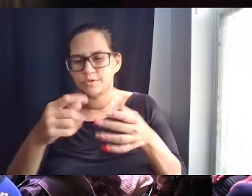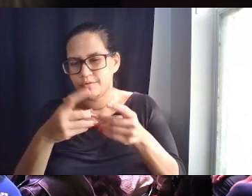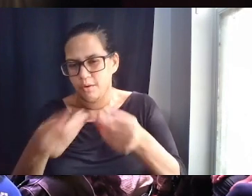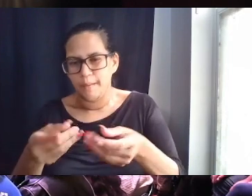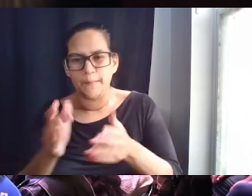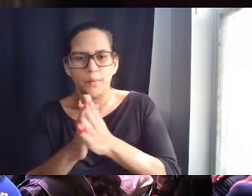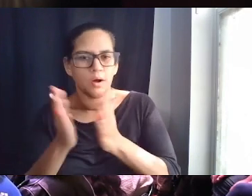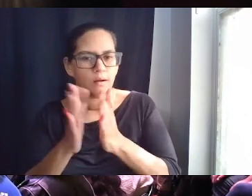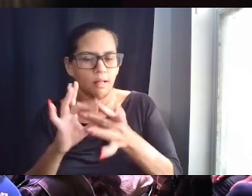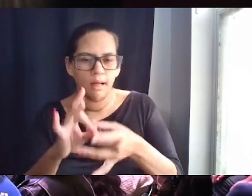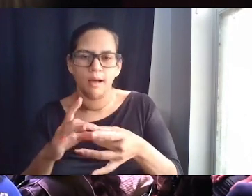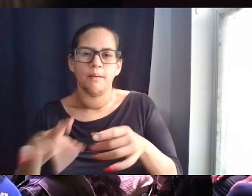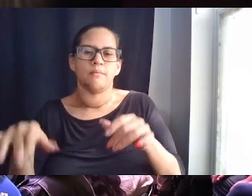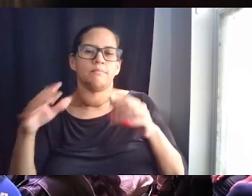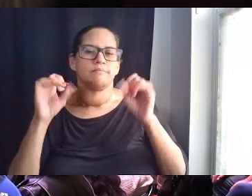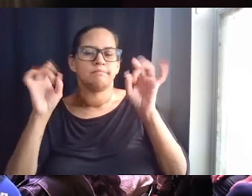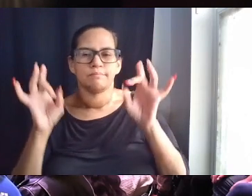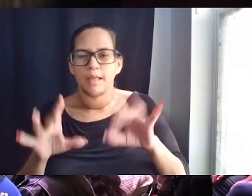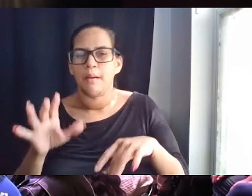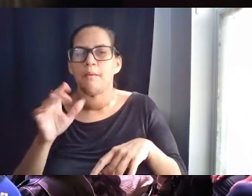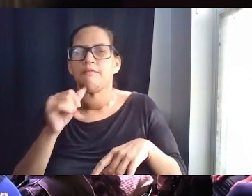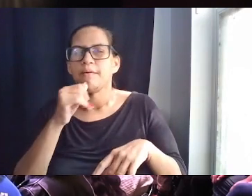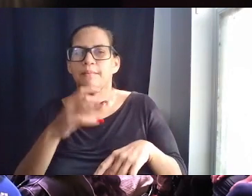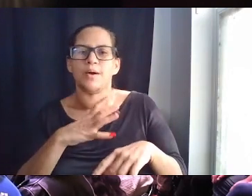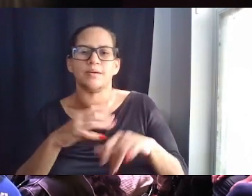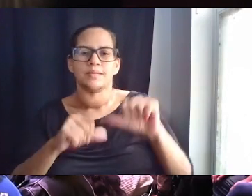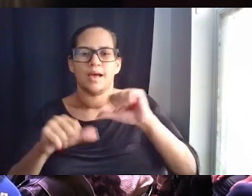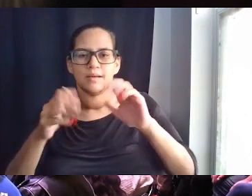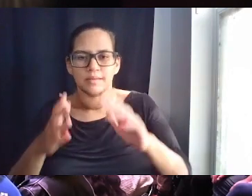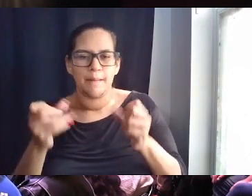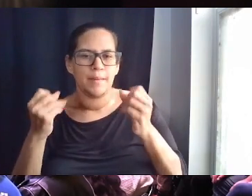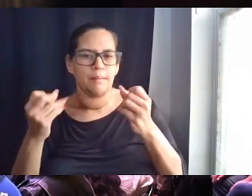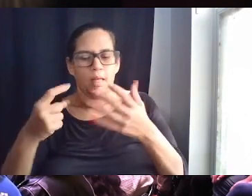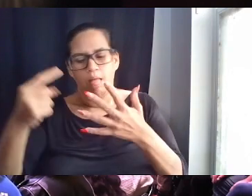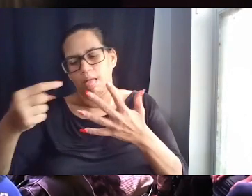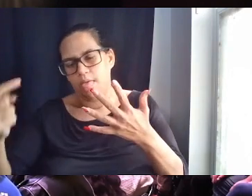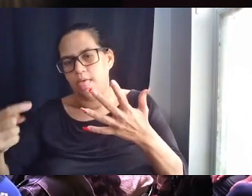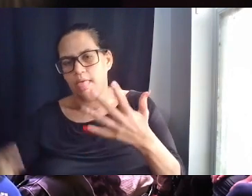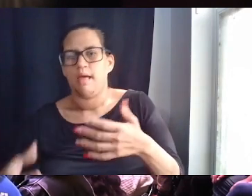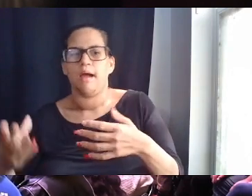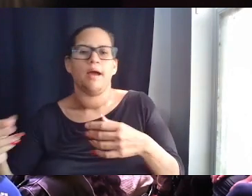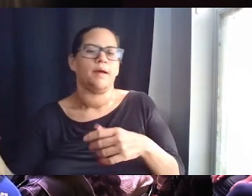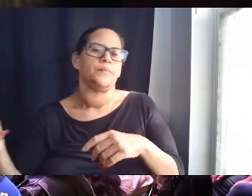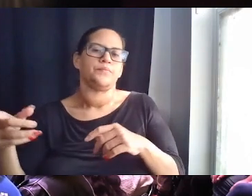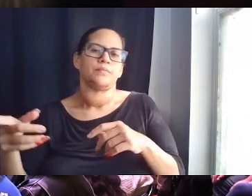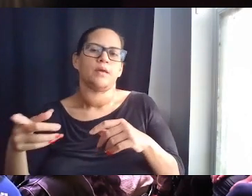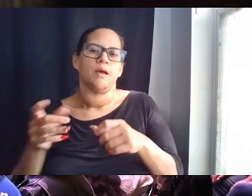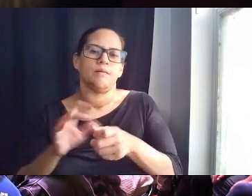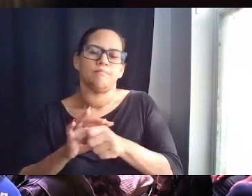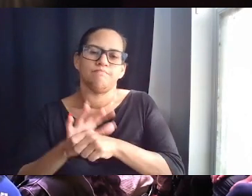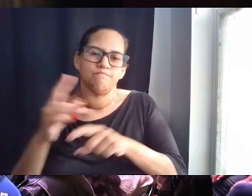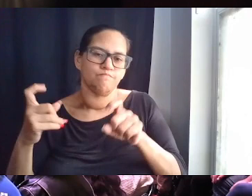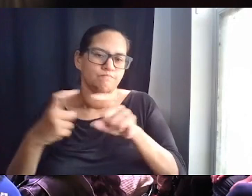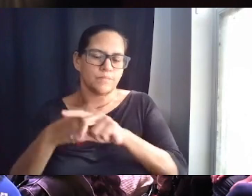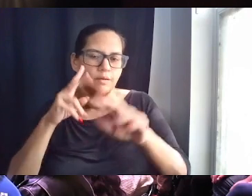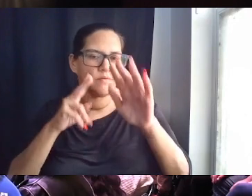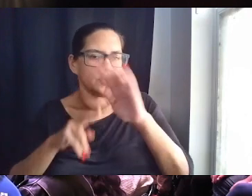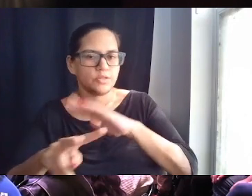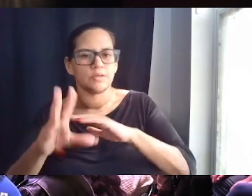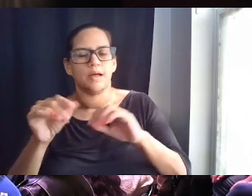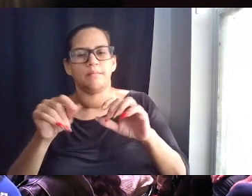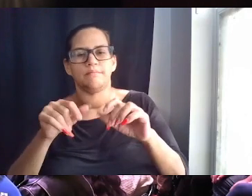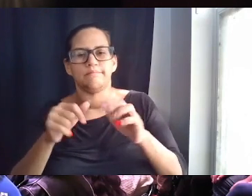and many, many more. And her plays offer a vibrant exploration, a complex vision, and a profound illumination of the